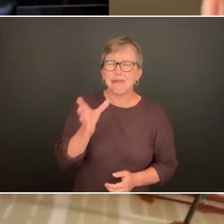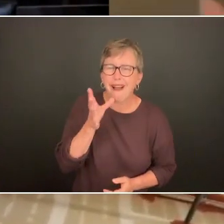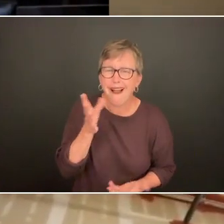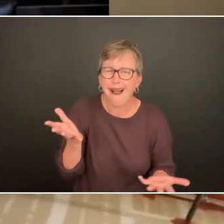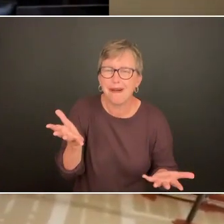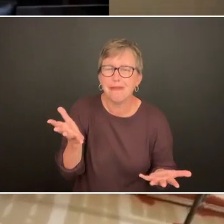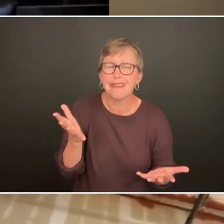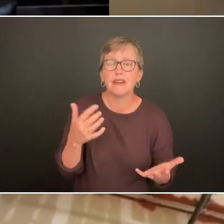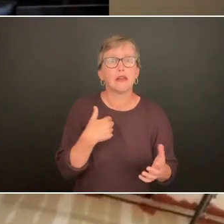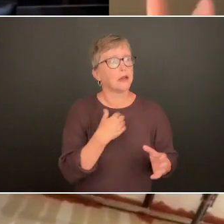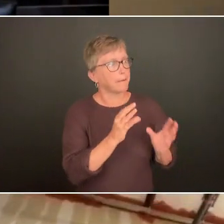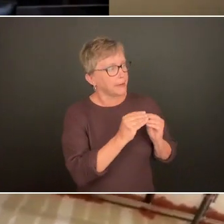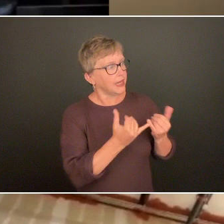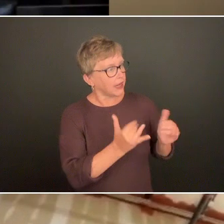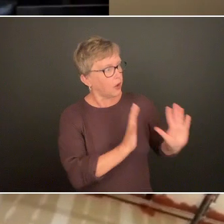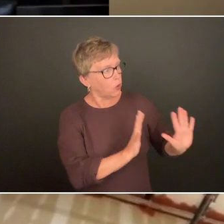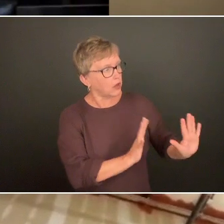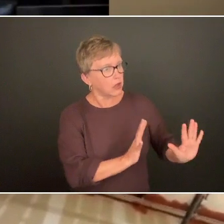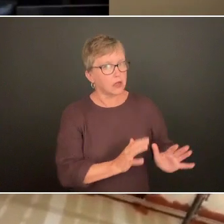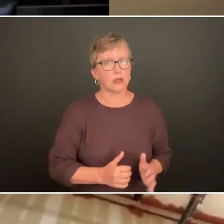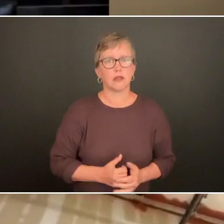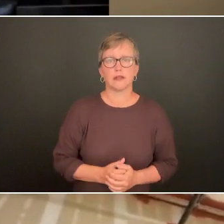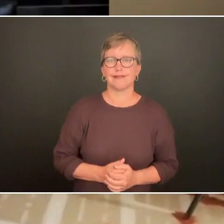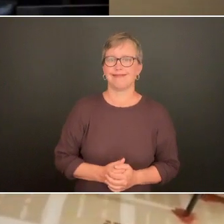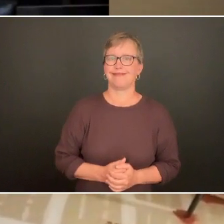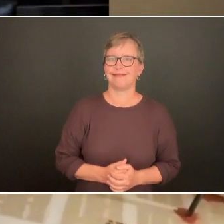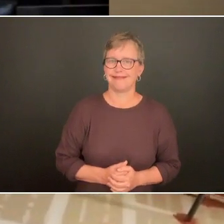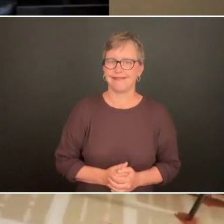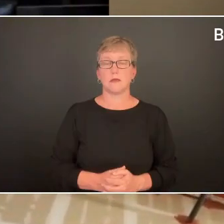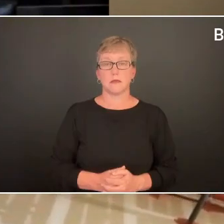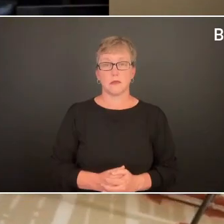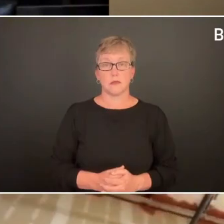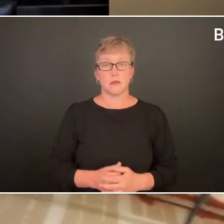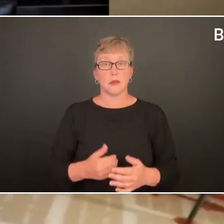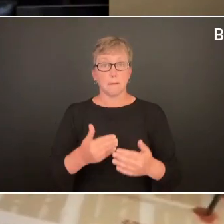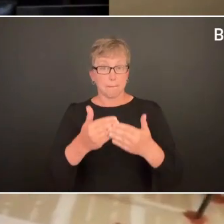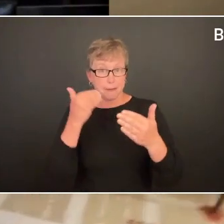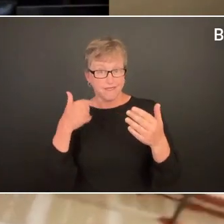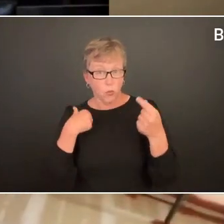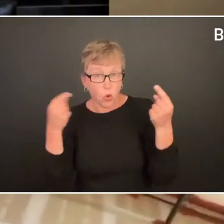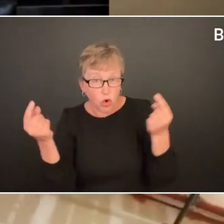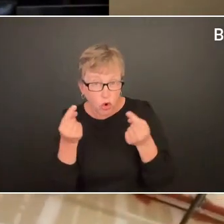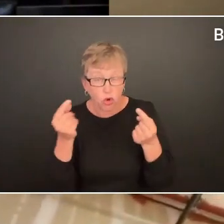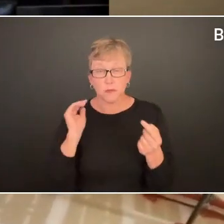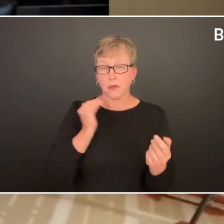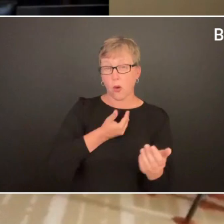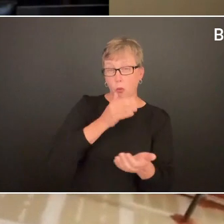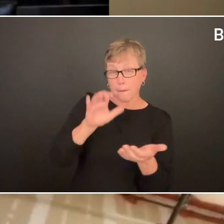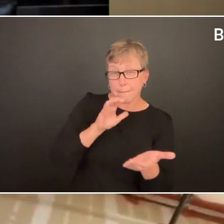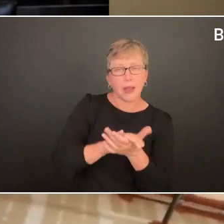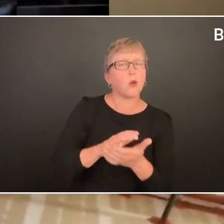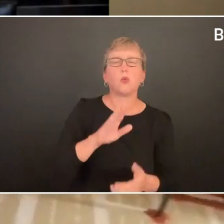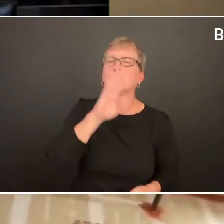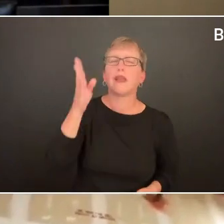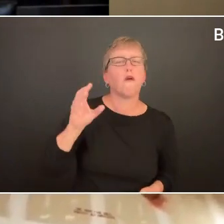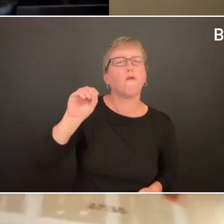Yeah, Mom, what are you talking about? Yeah. I'm on a webinar right now, right? Yeah. Giving